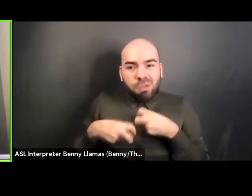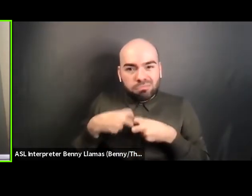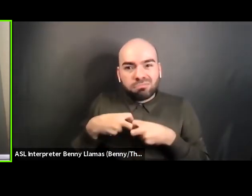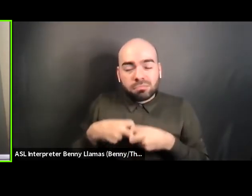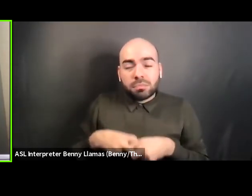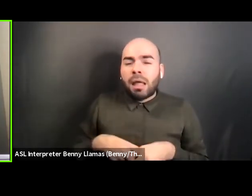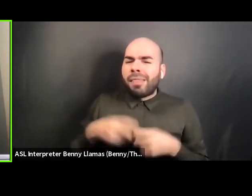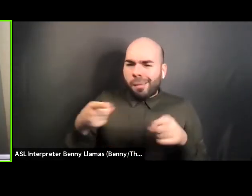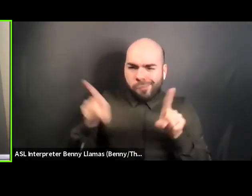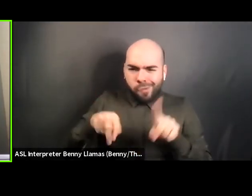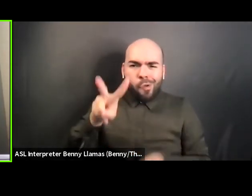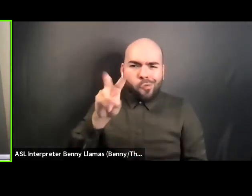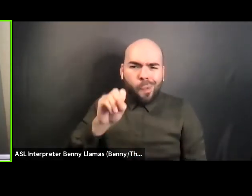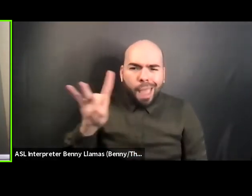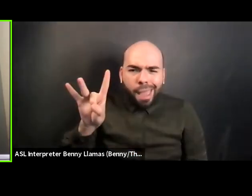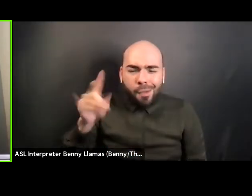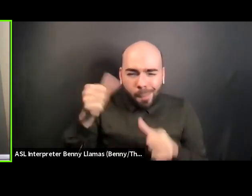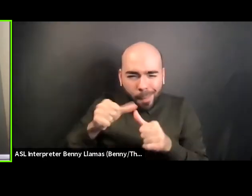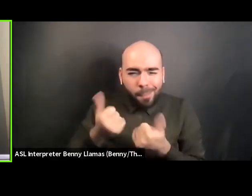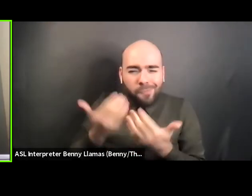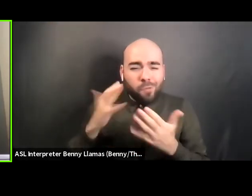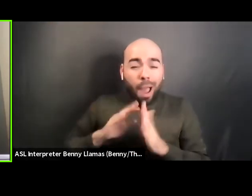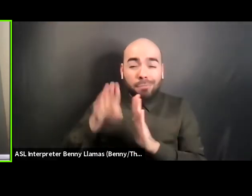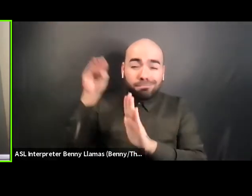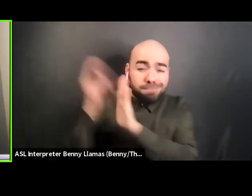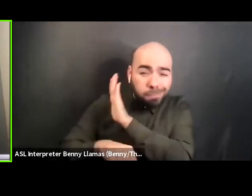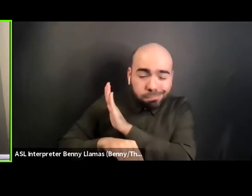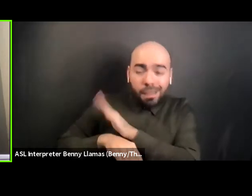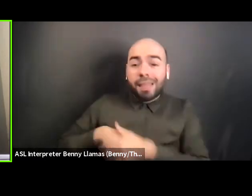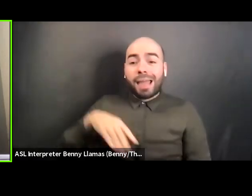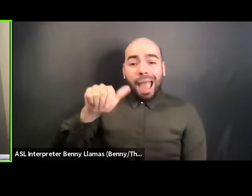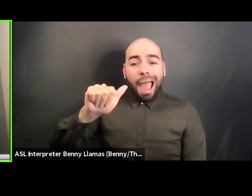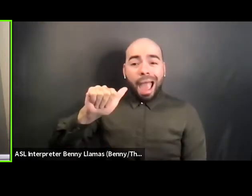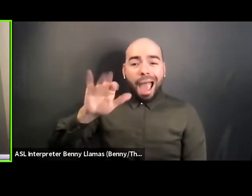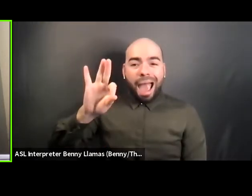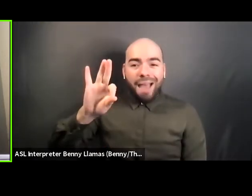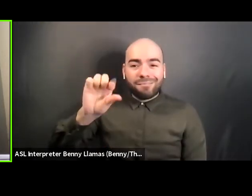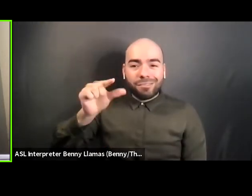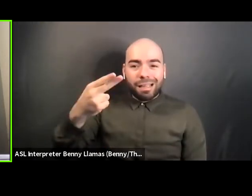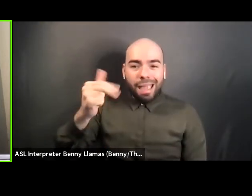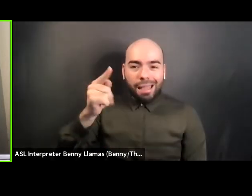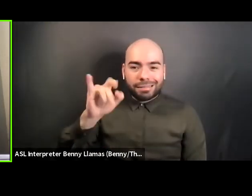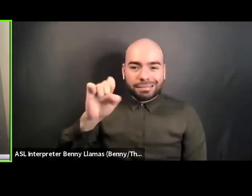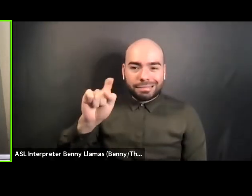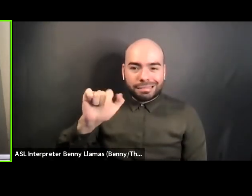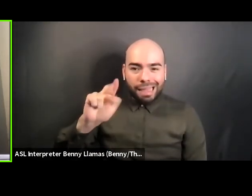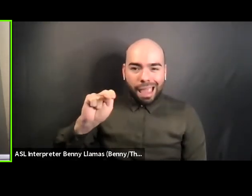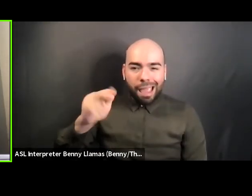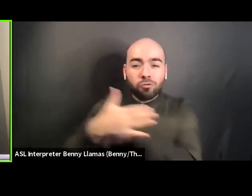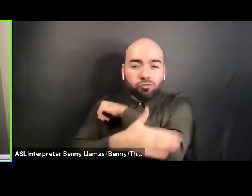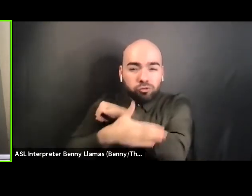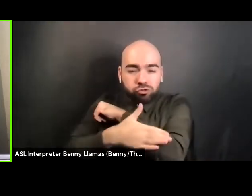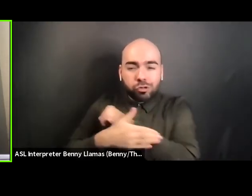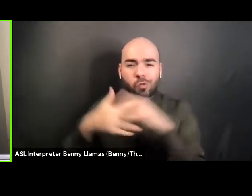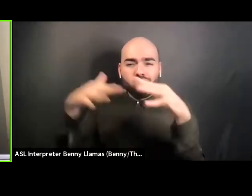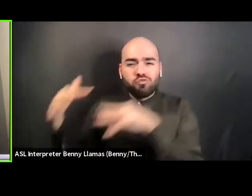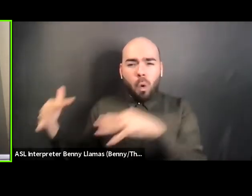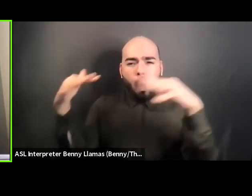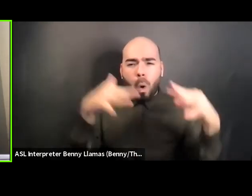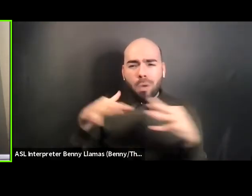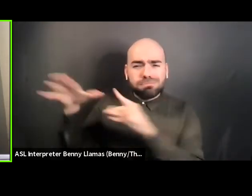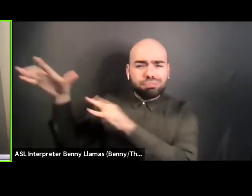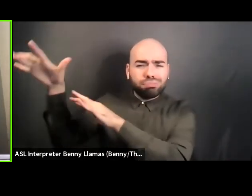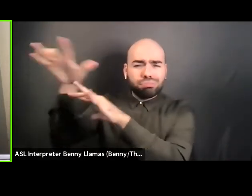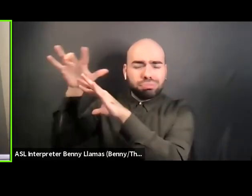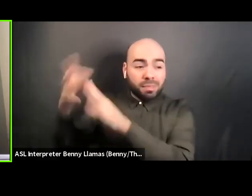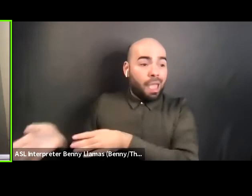a surge in violence with over 65,000 foreign troops in the country. One of the largest cyclones in the